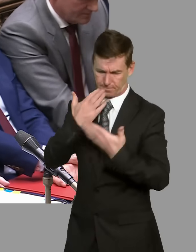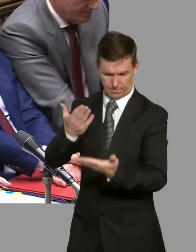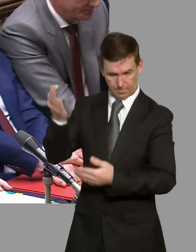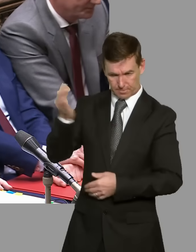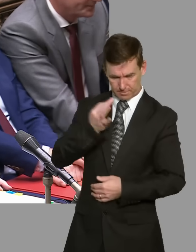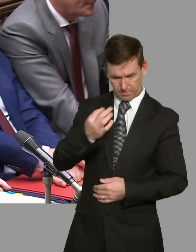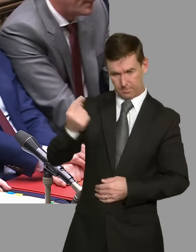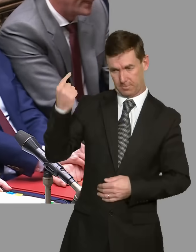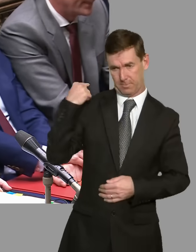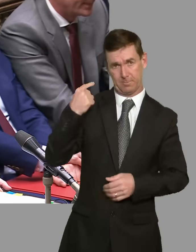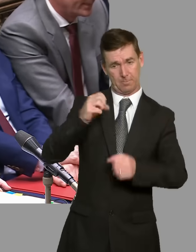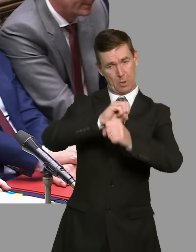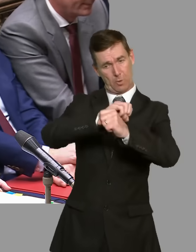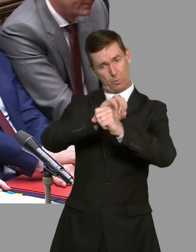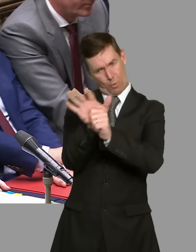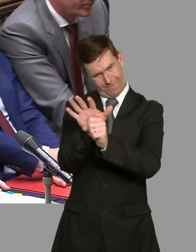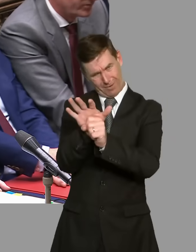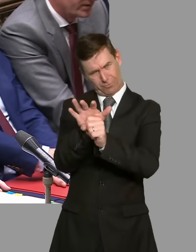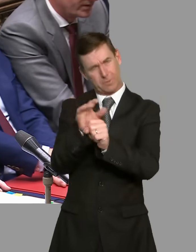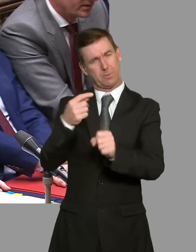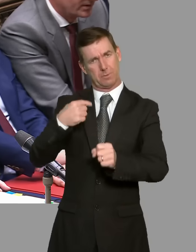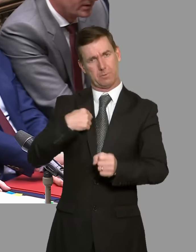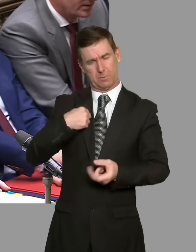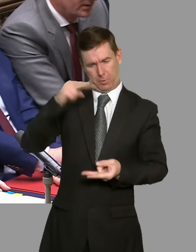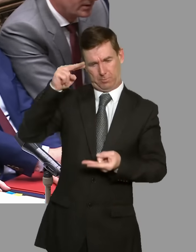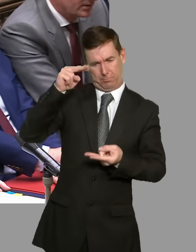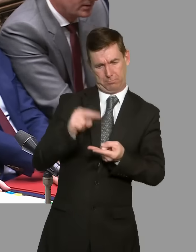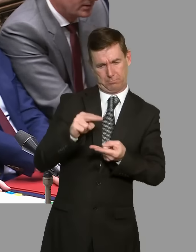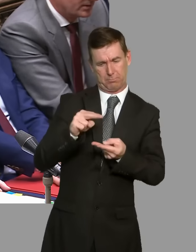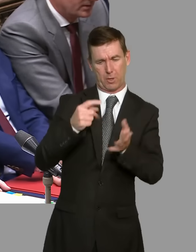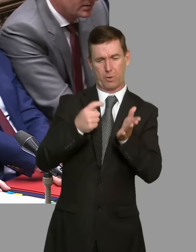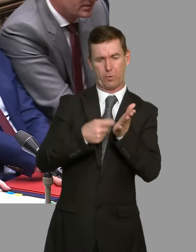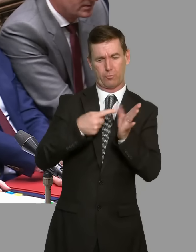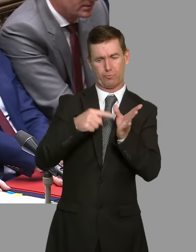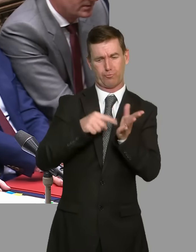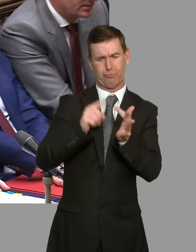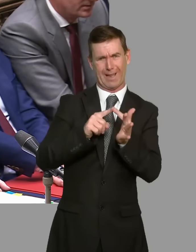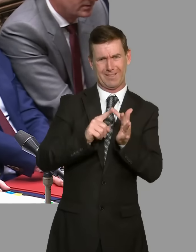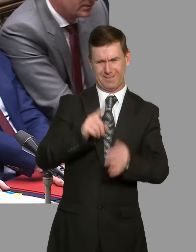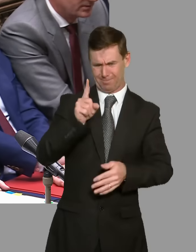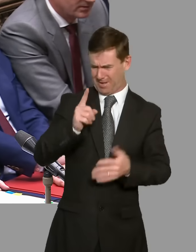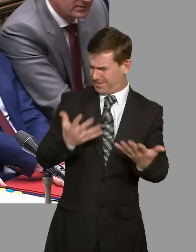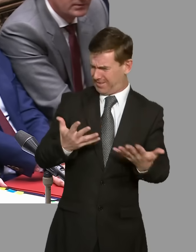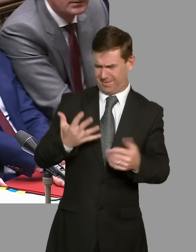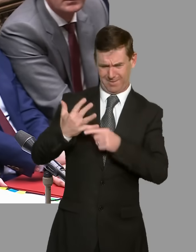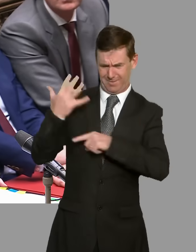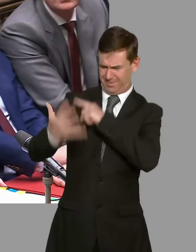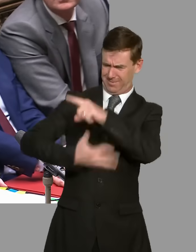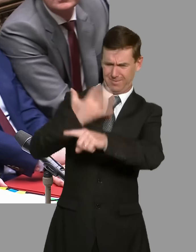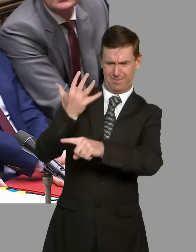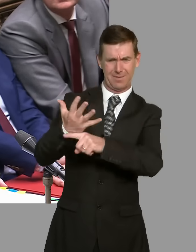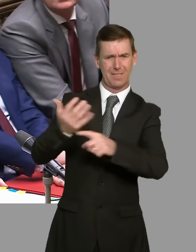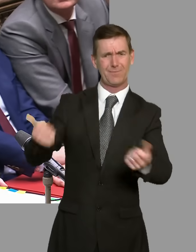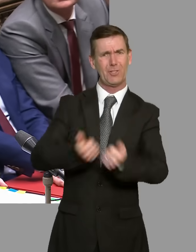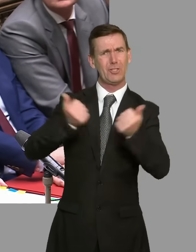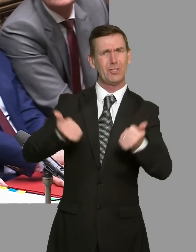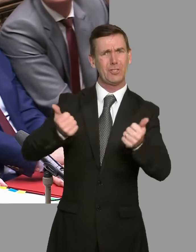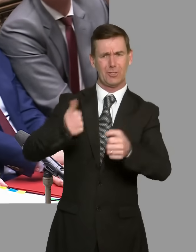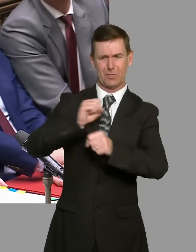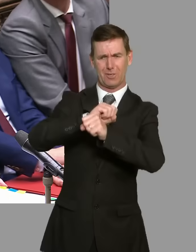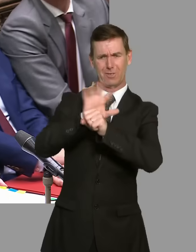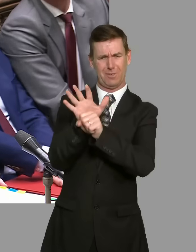that's why we put in place interim relief as we move to the new rates. Mr. Speaker, we are continuing to work with and talk to the